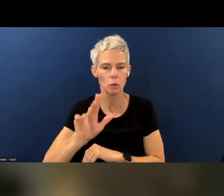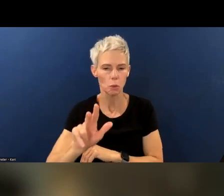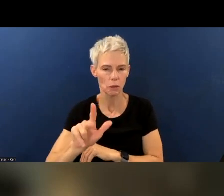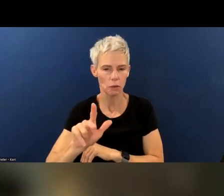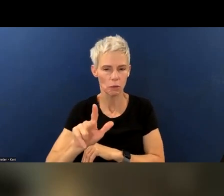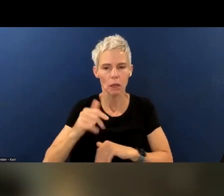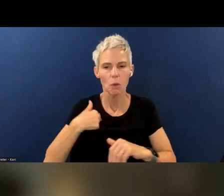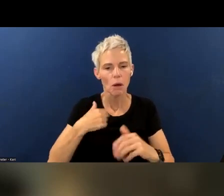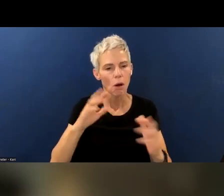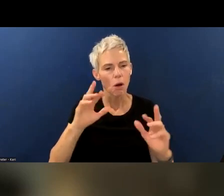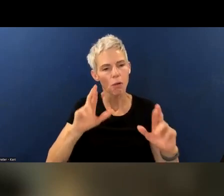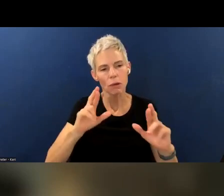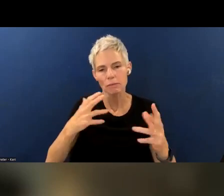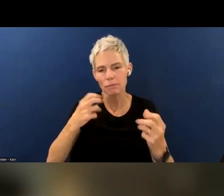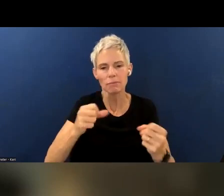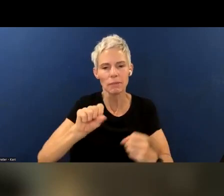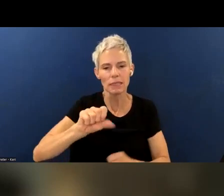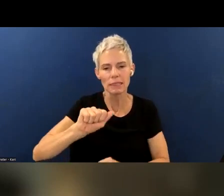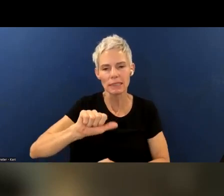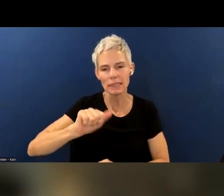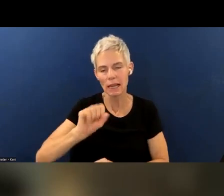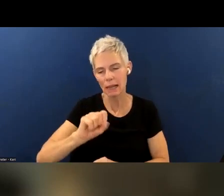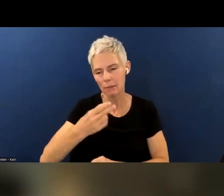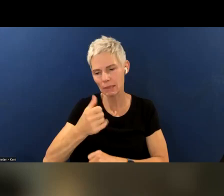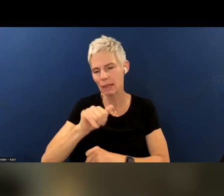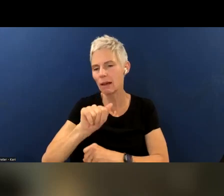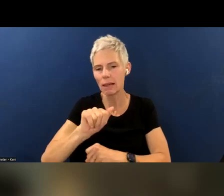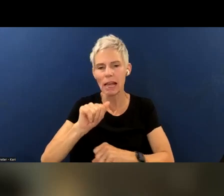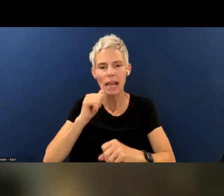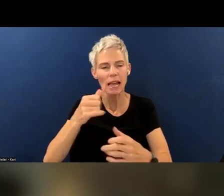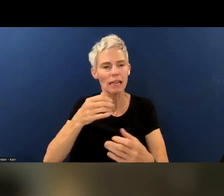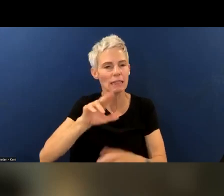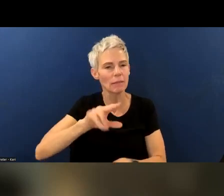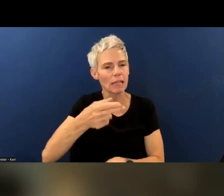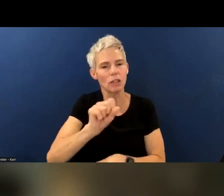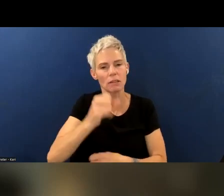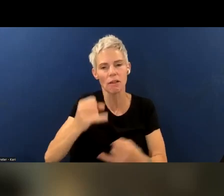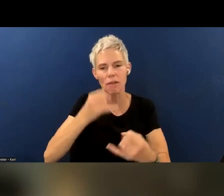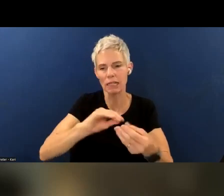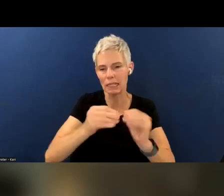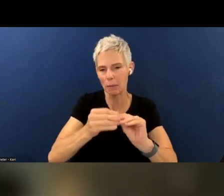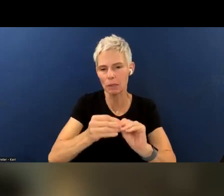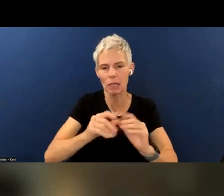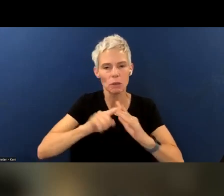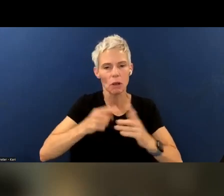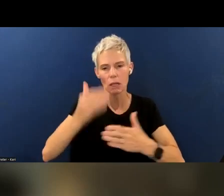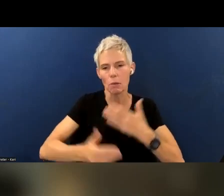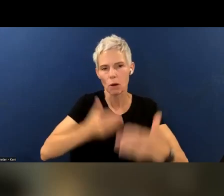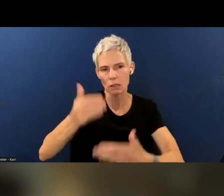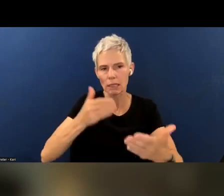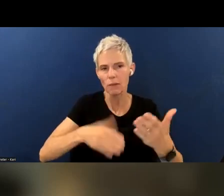strong SAMHSA and HHS final funding numbers, but this is just part of the process as they kick off the FY25